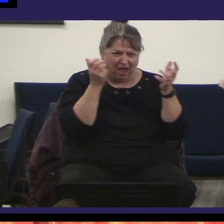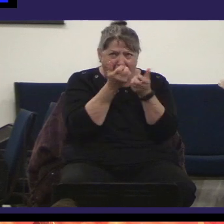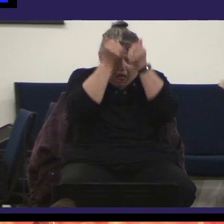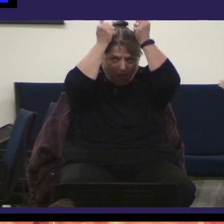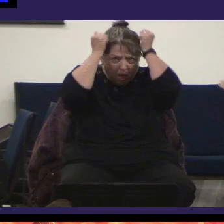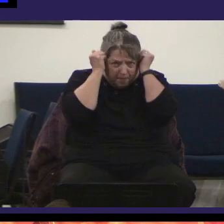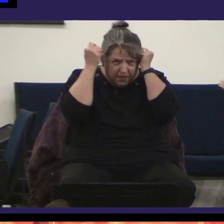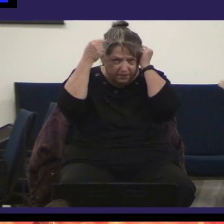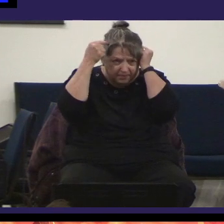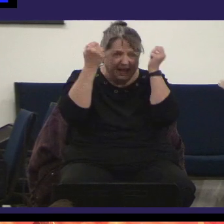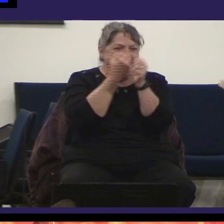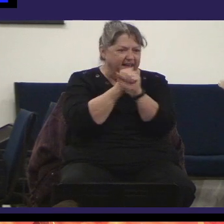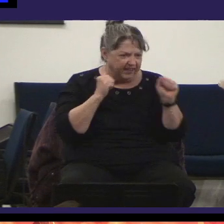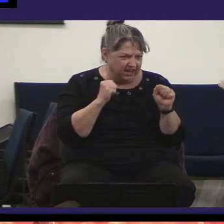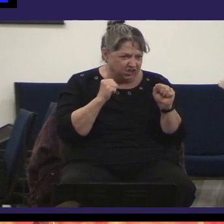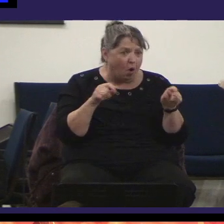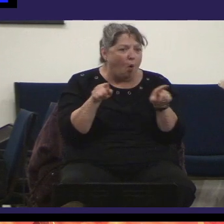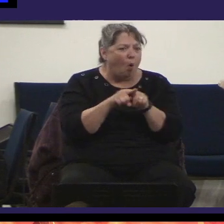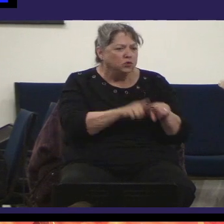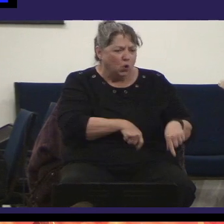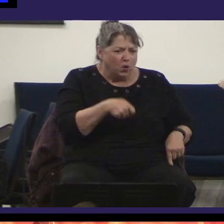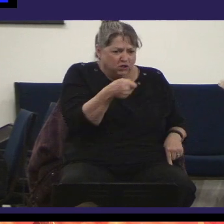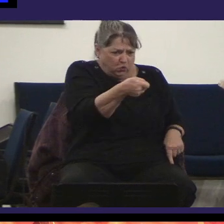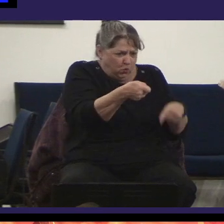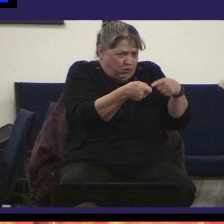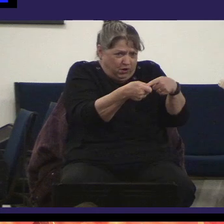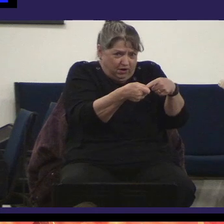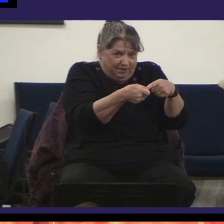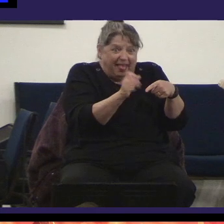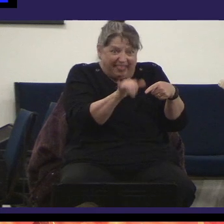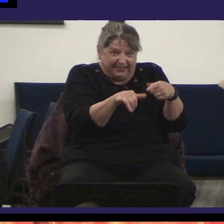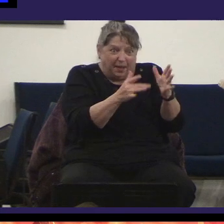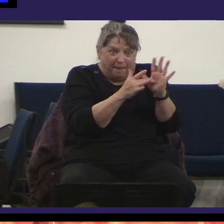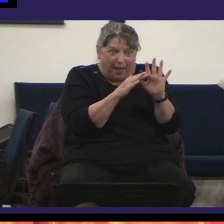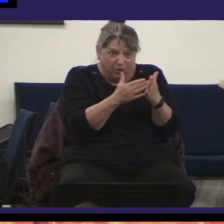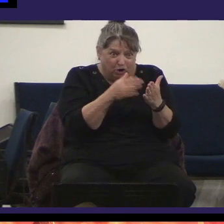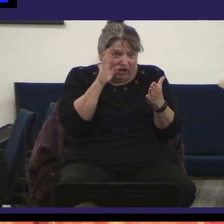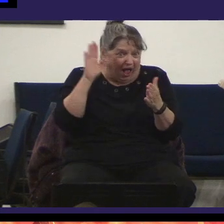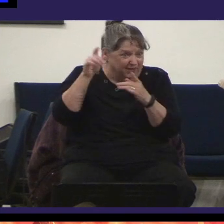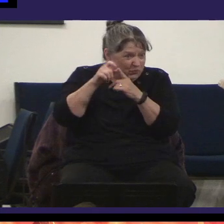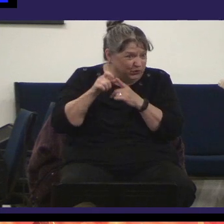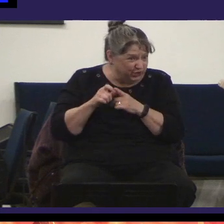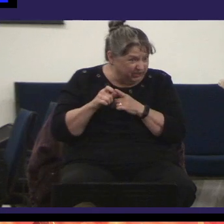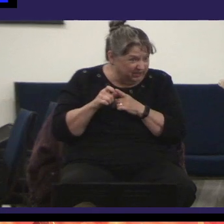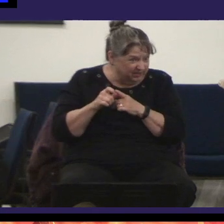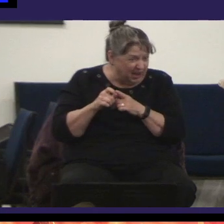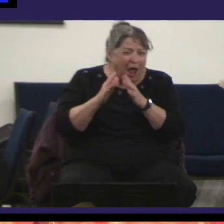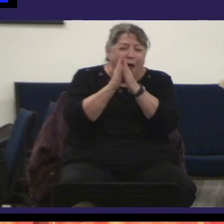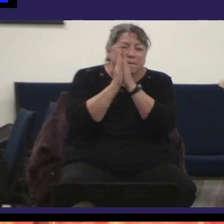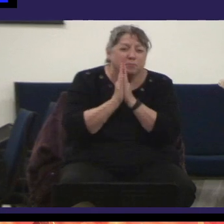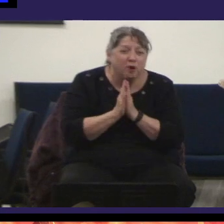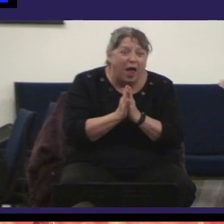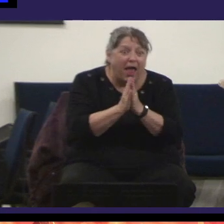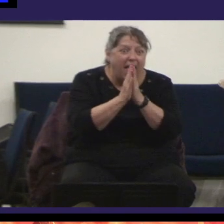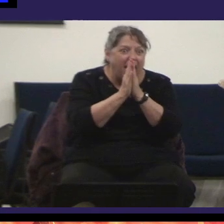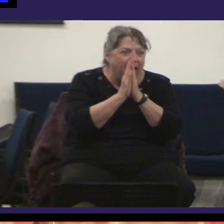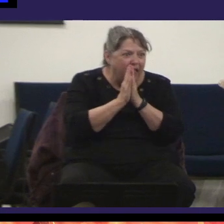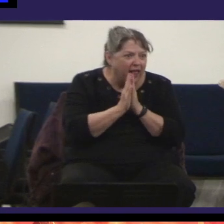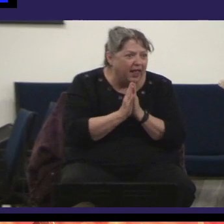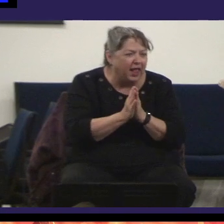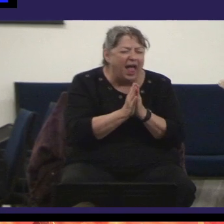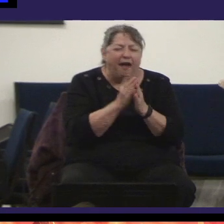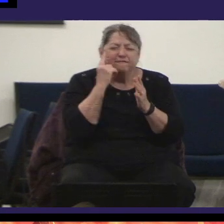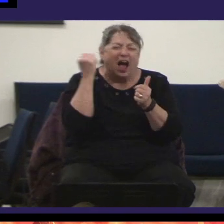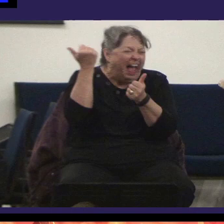of the Spirit, which is the Word of God. And pray in the Spirit on all occasions, with